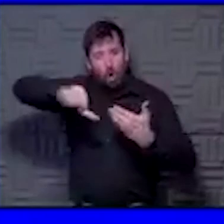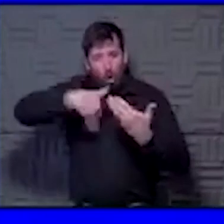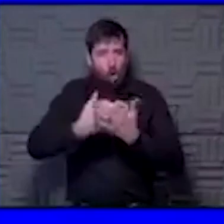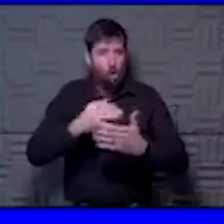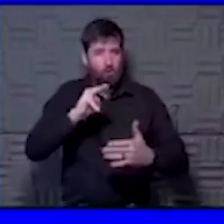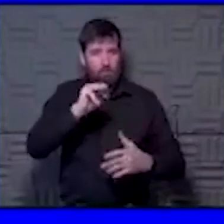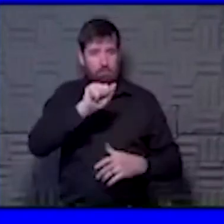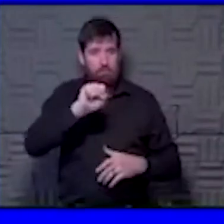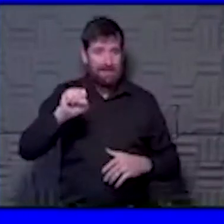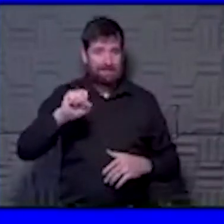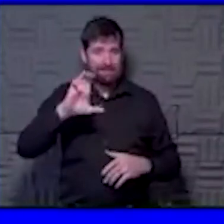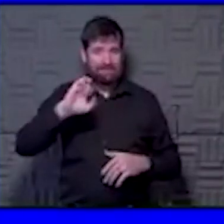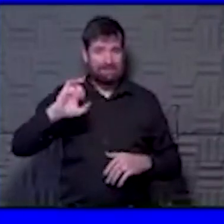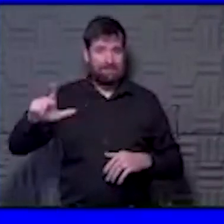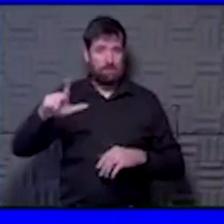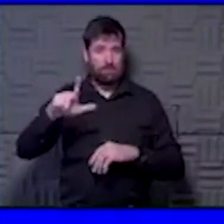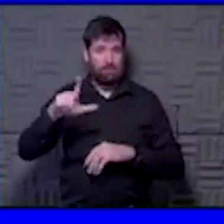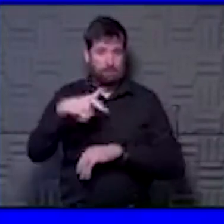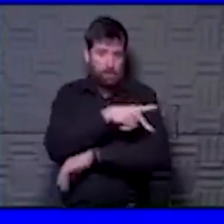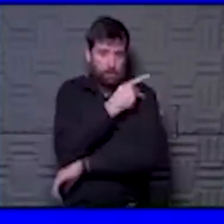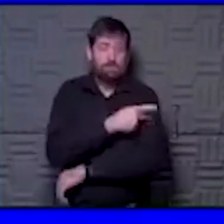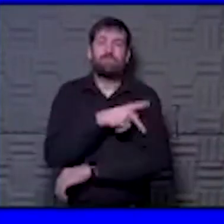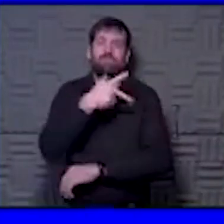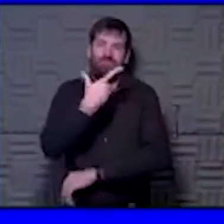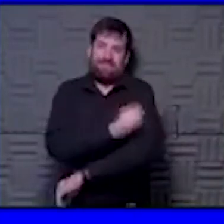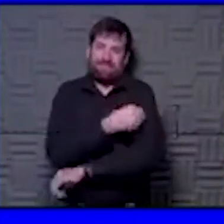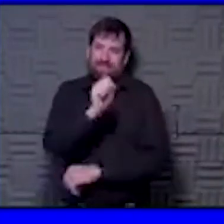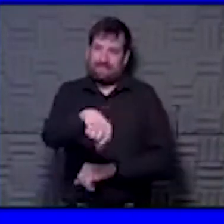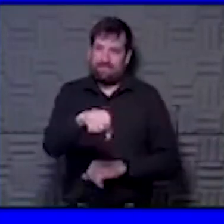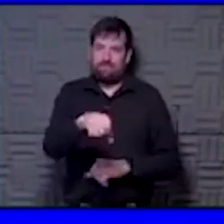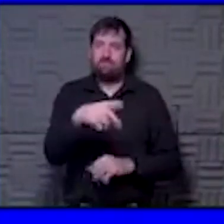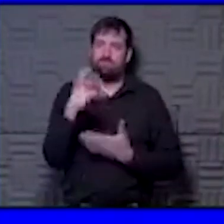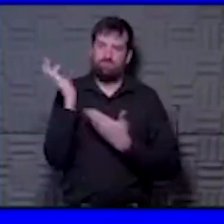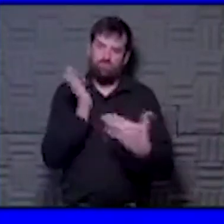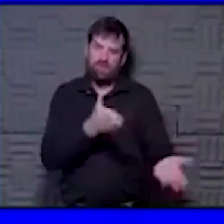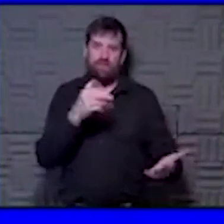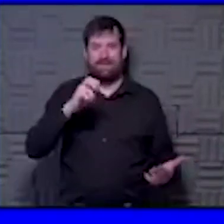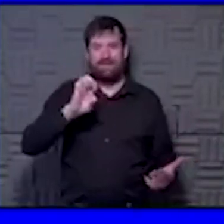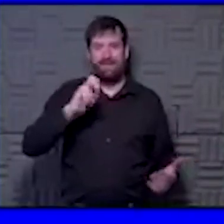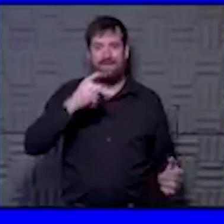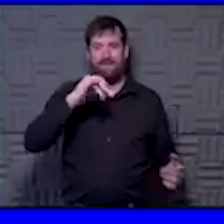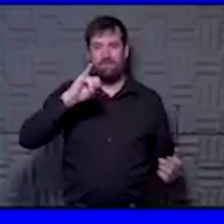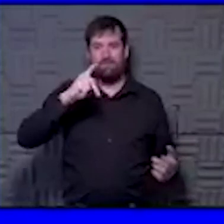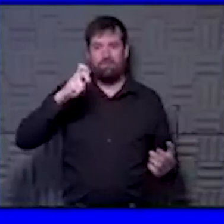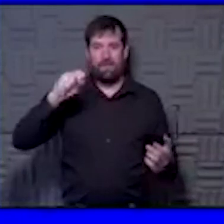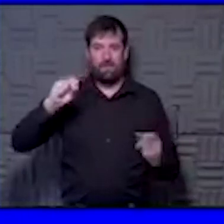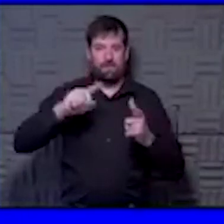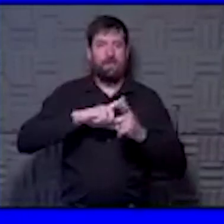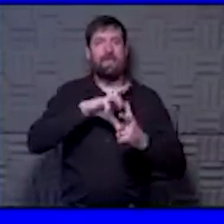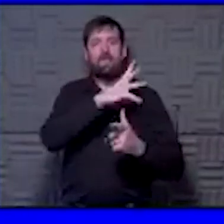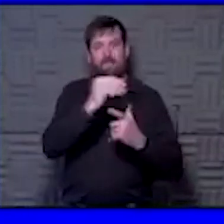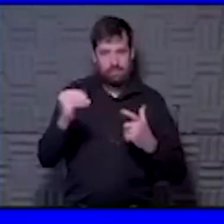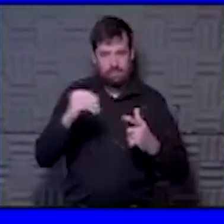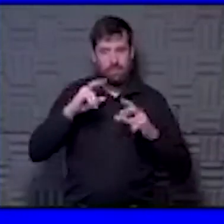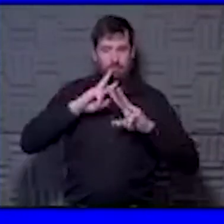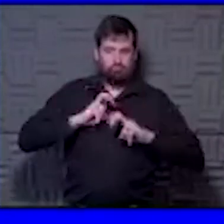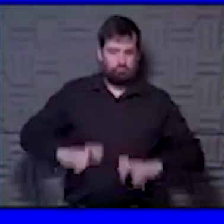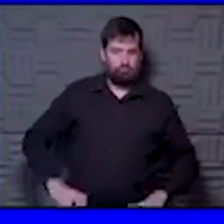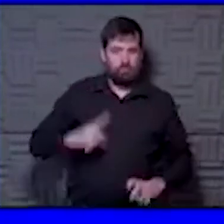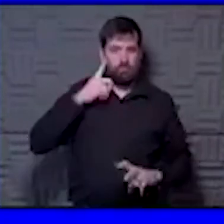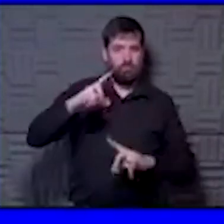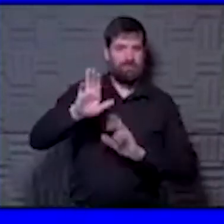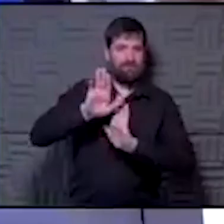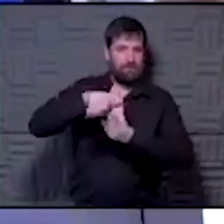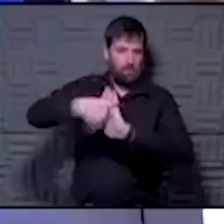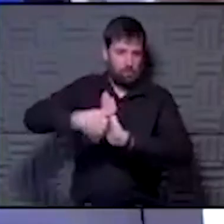do get the vaccine, but carry your EpiPen with you and probably monitor for 30 minutes afterwards. So I think that that's Important information. good information,